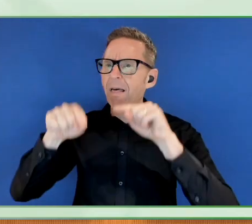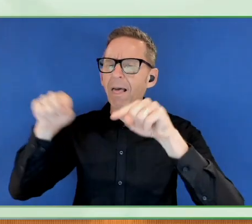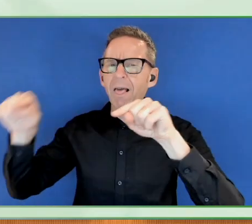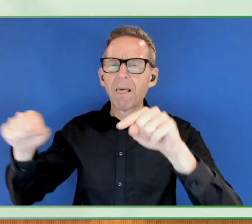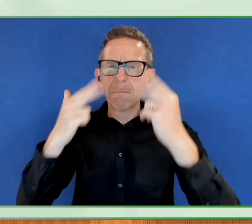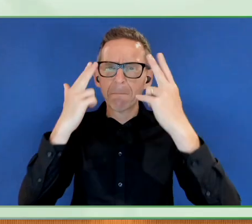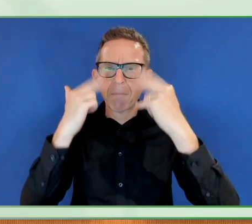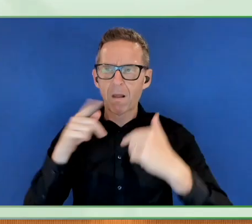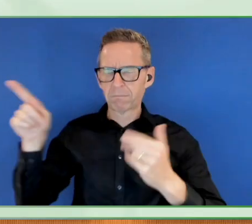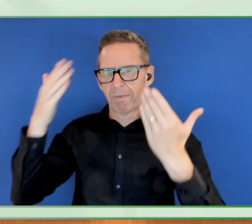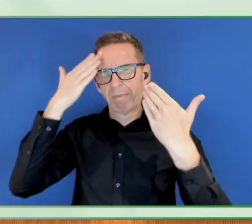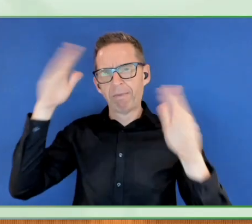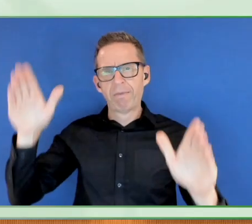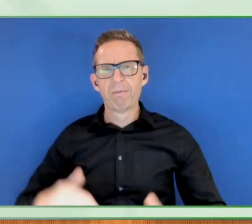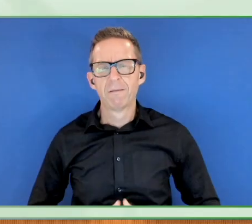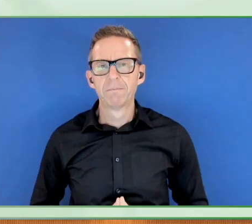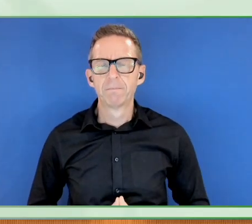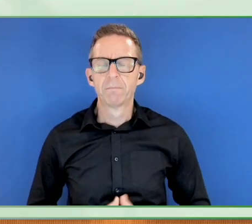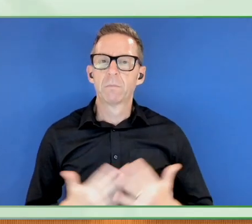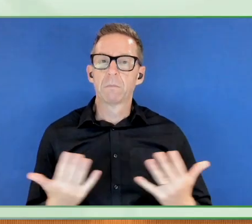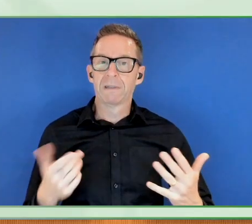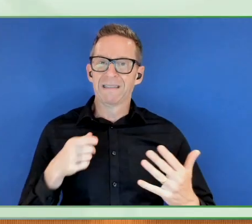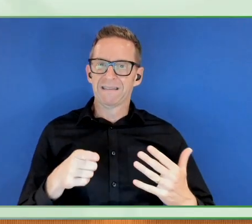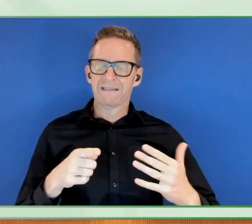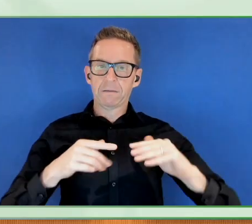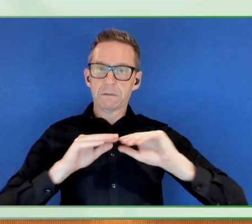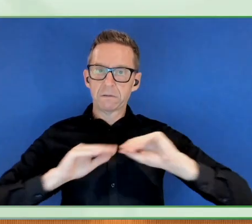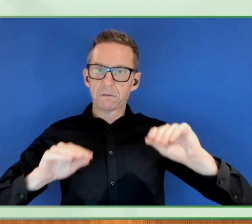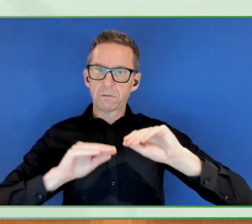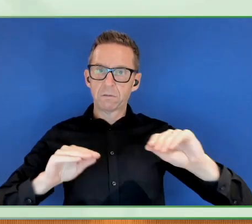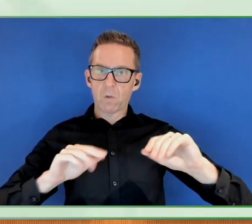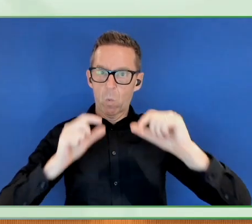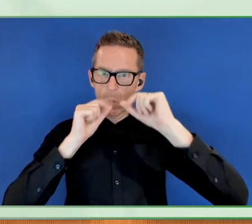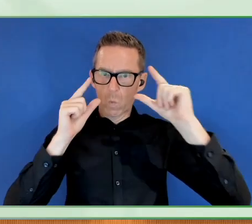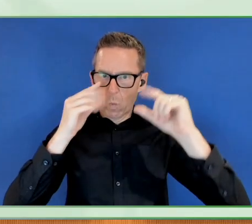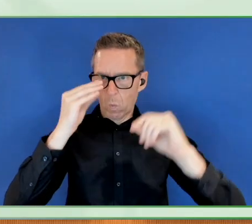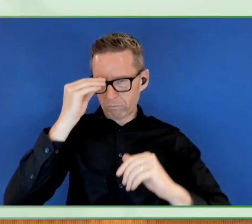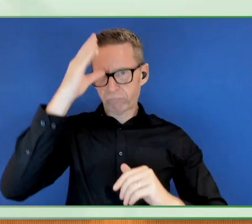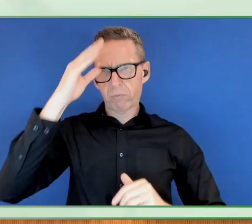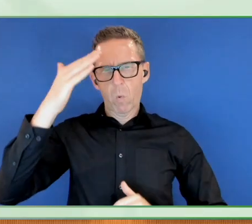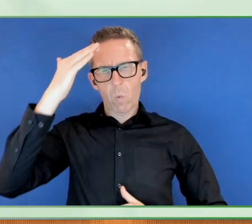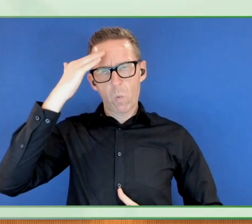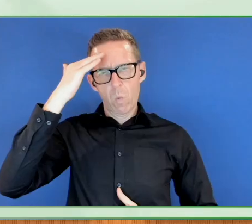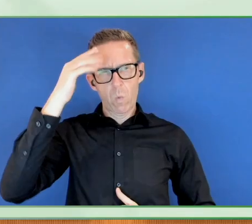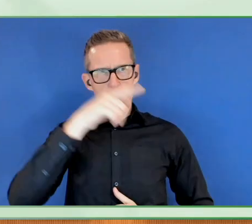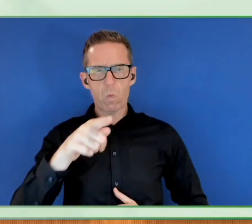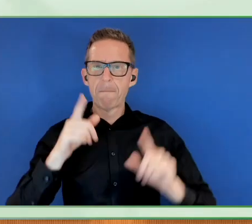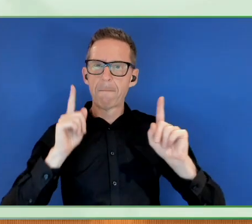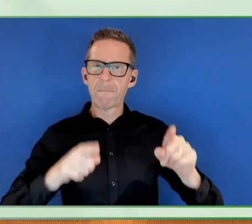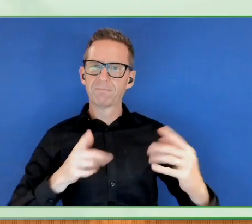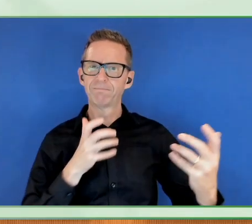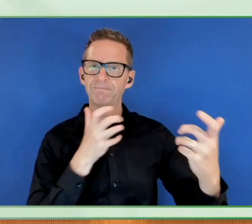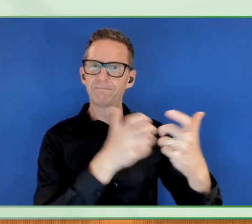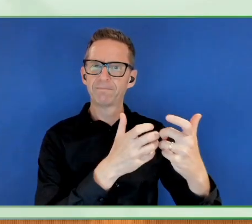think it's about awareness, and awareness about the need, and also awareness about how this can be